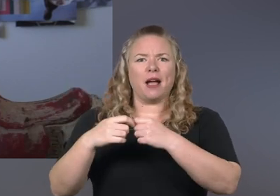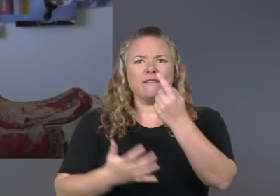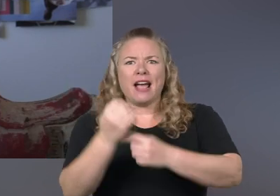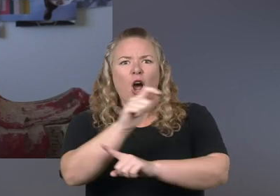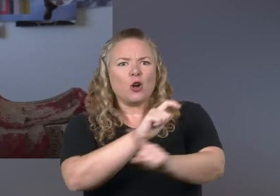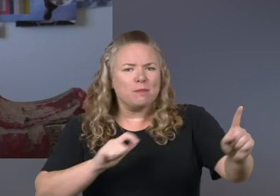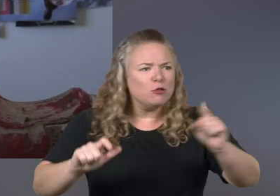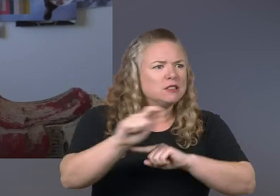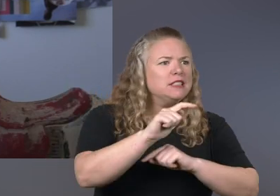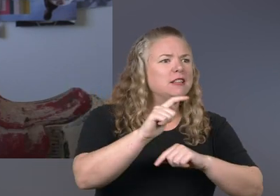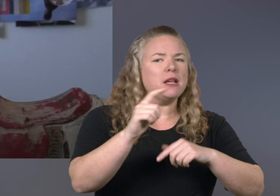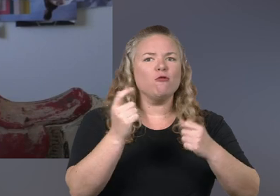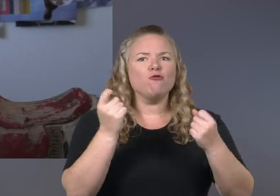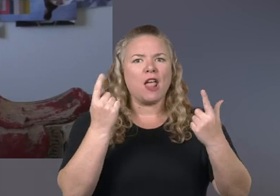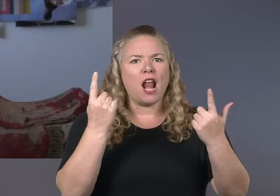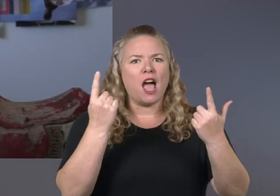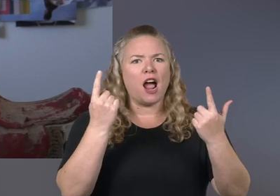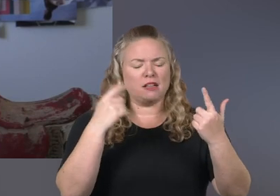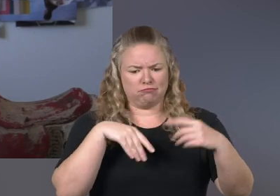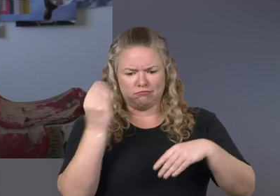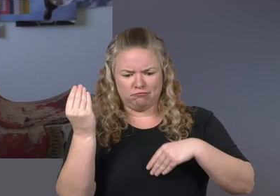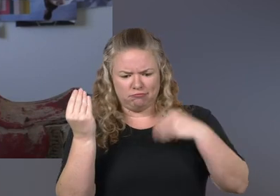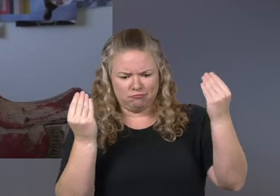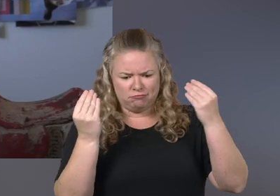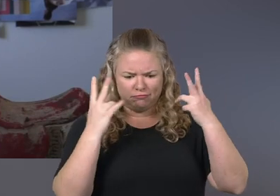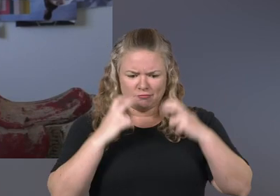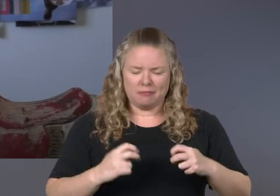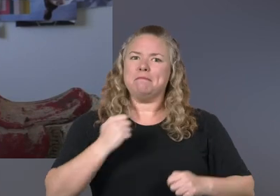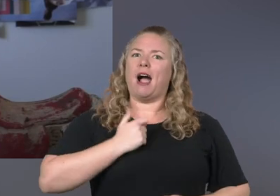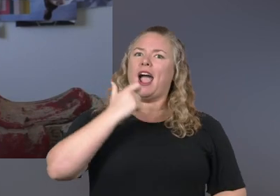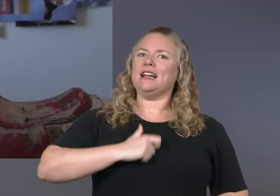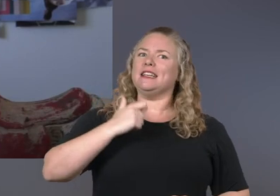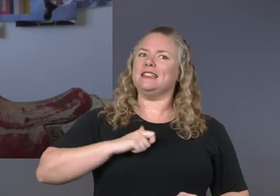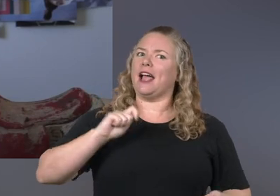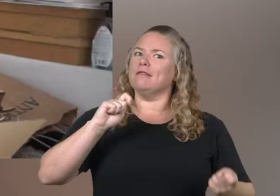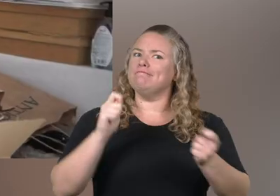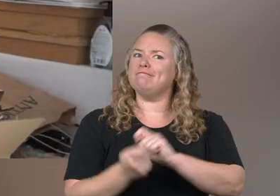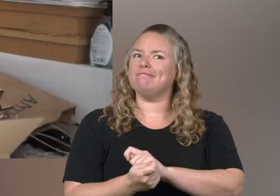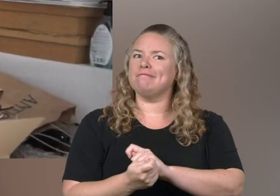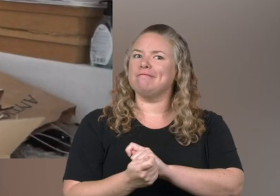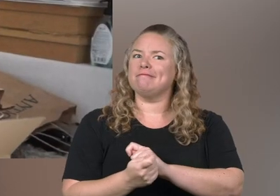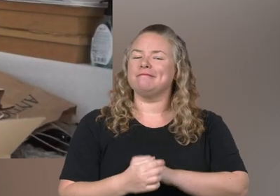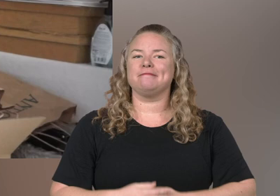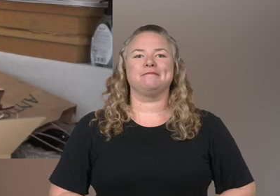on that, having found community, I began to realise and unpick my own identity.